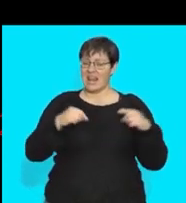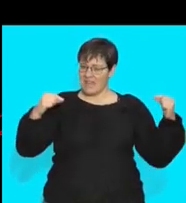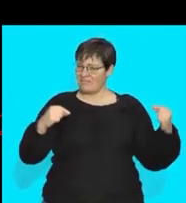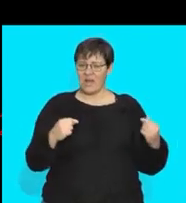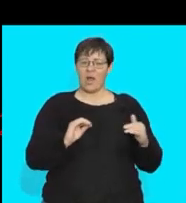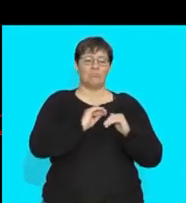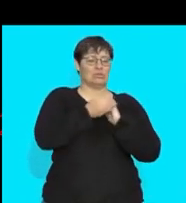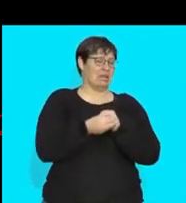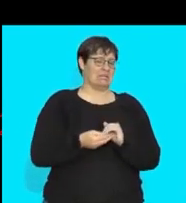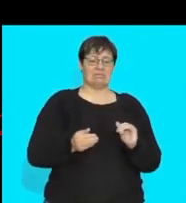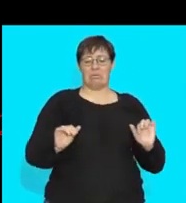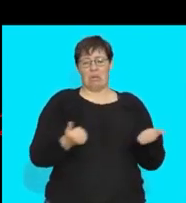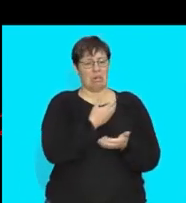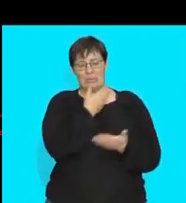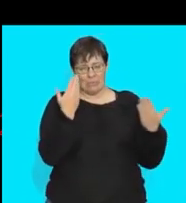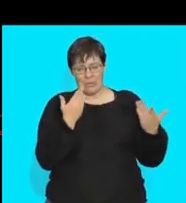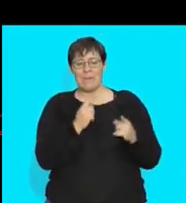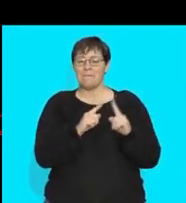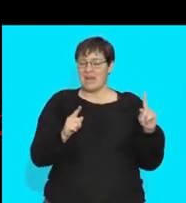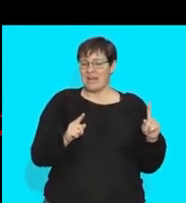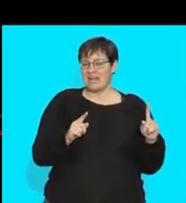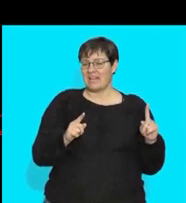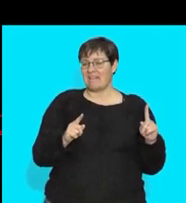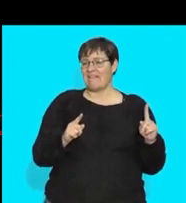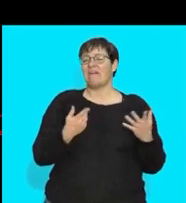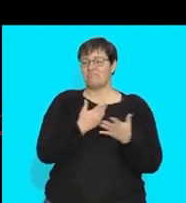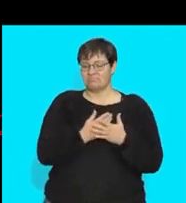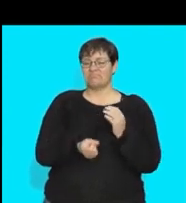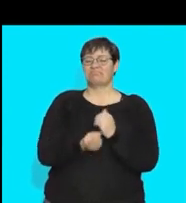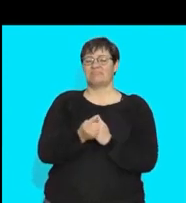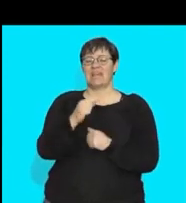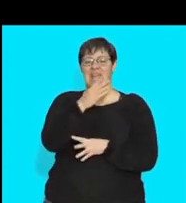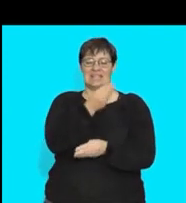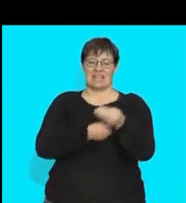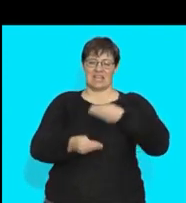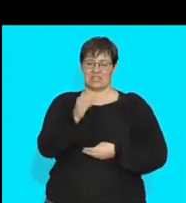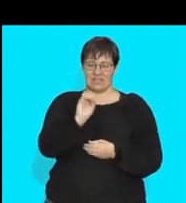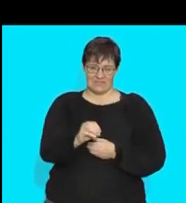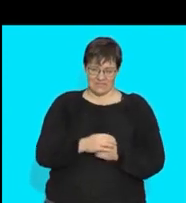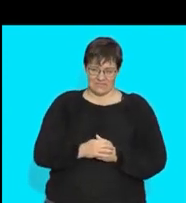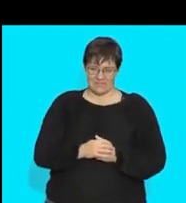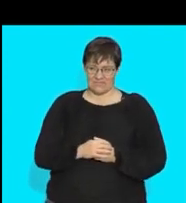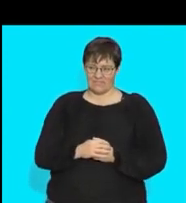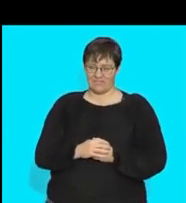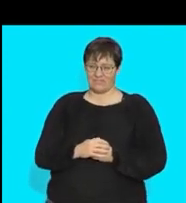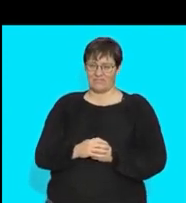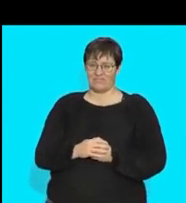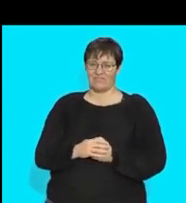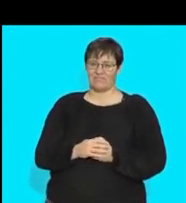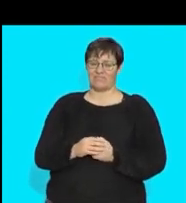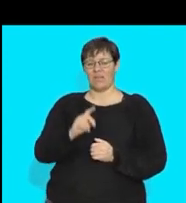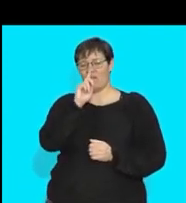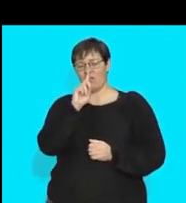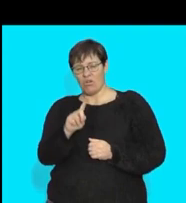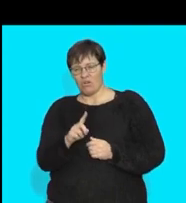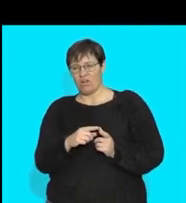that well protected, but how is it able, to undergo gaseous exchange? And you looked at